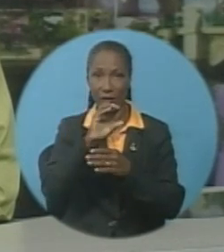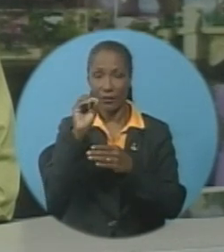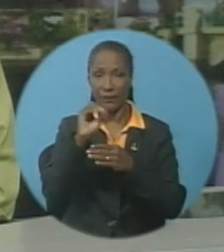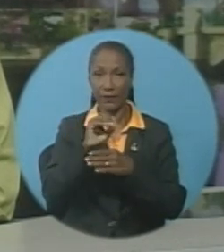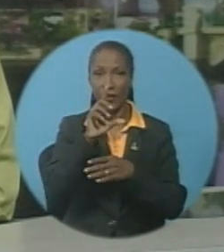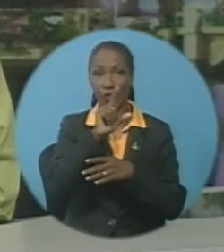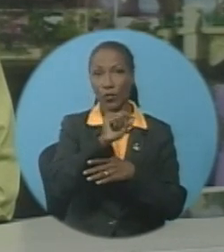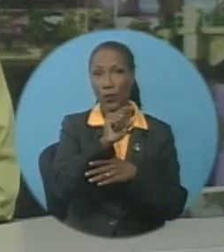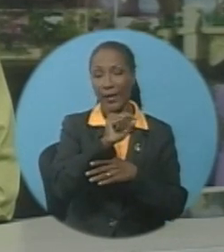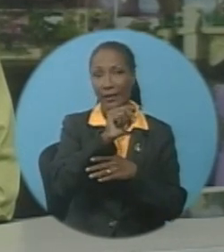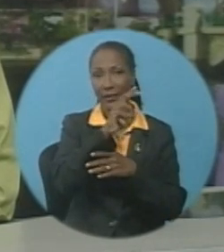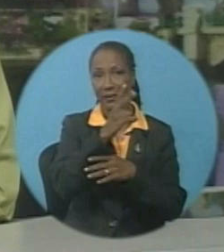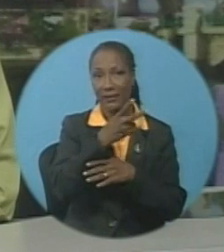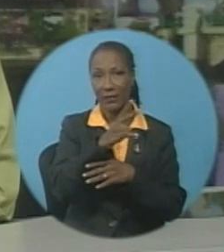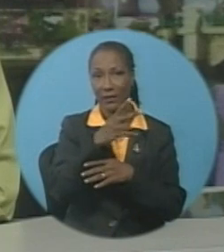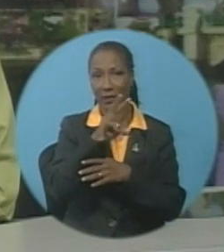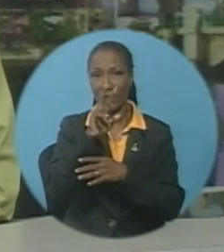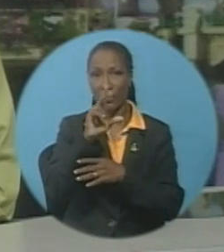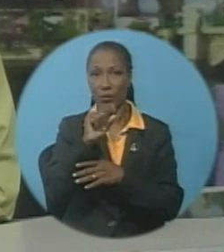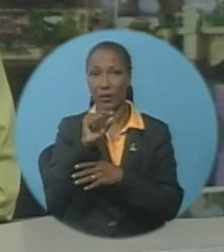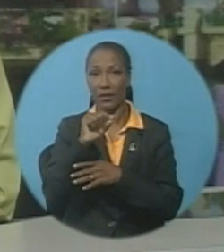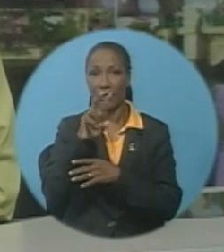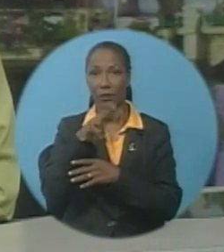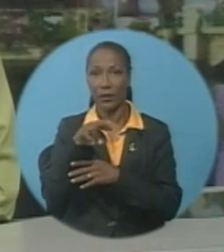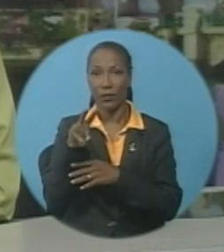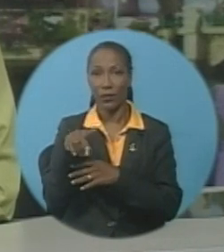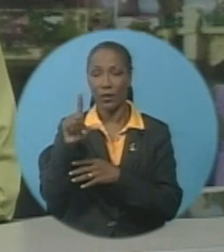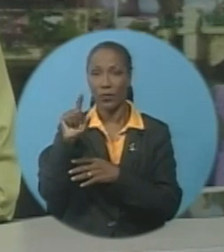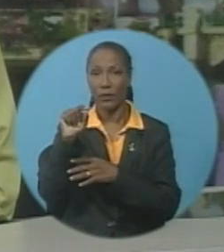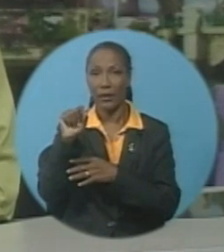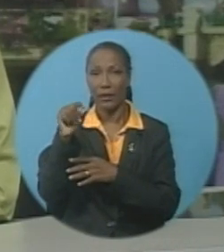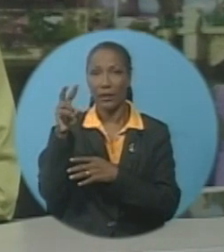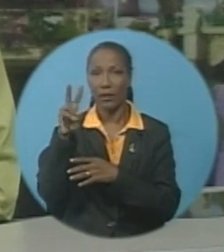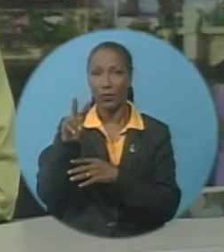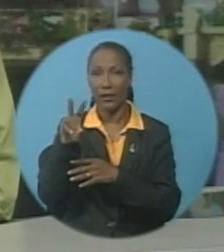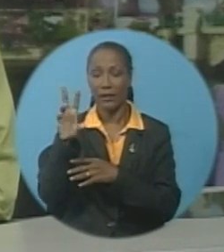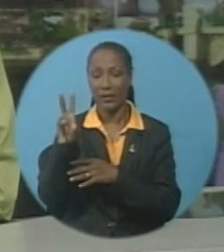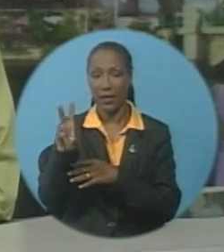2017, 2022 and 2027 respectively.